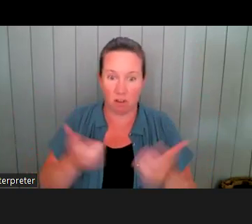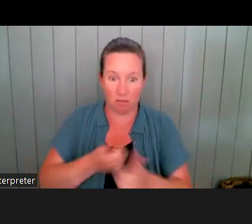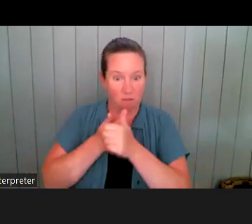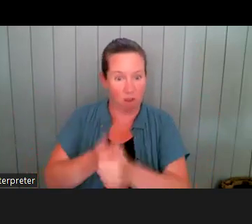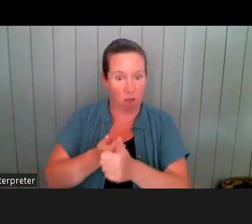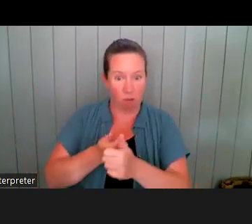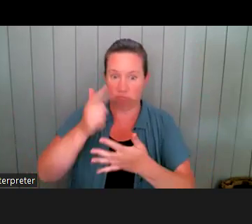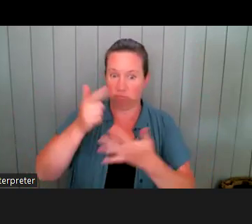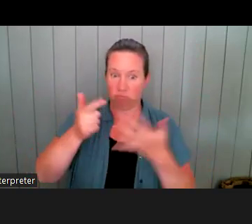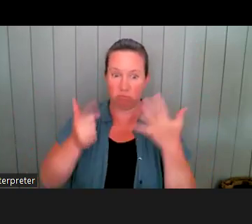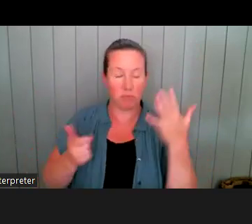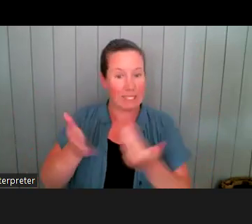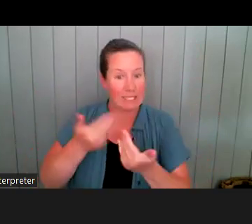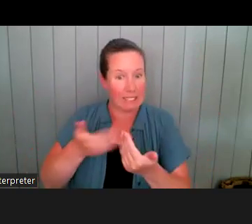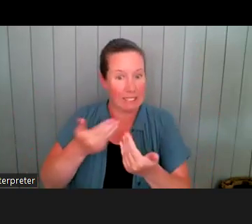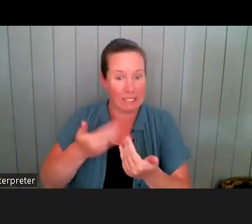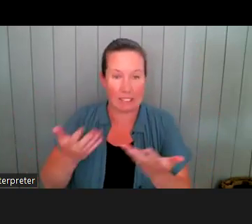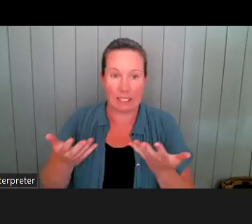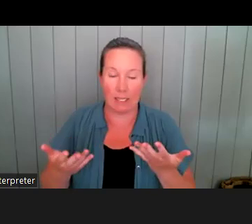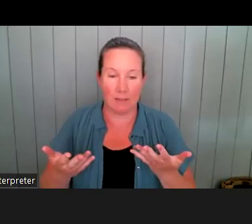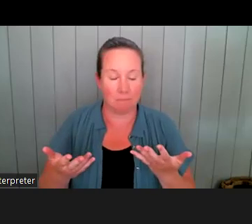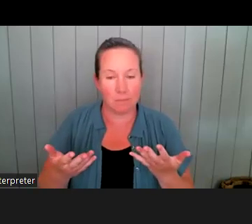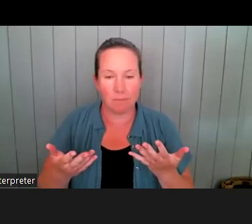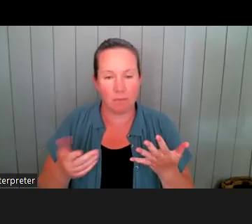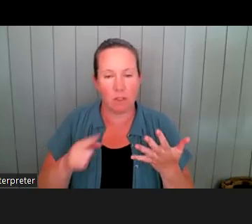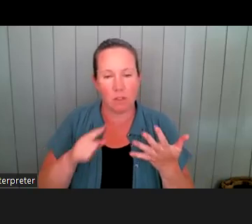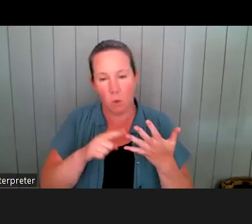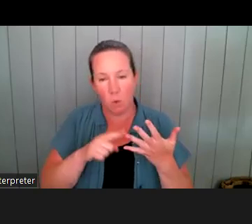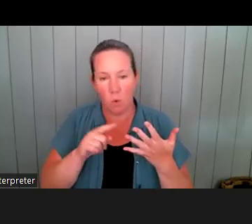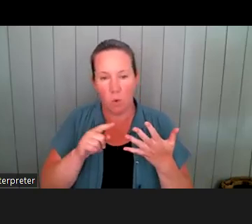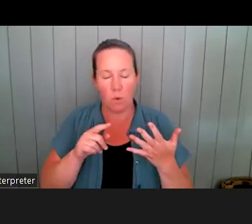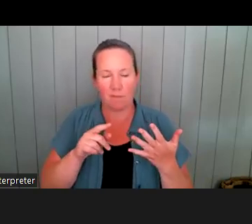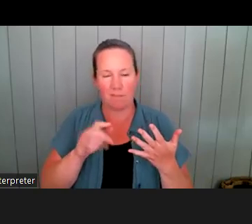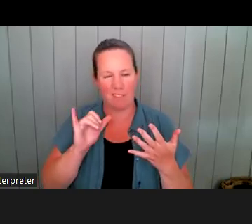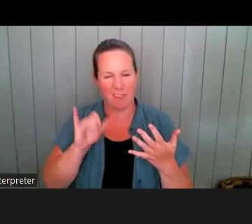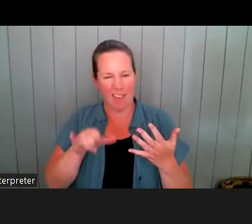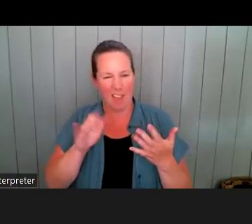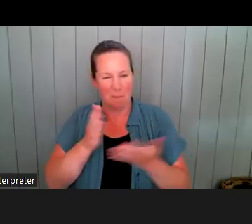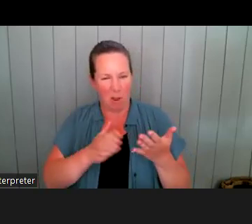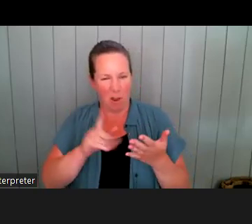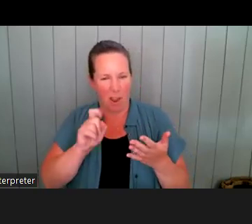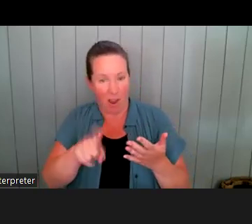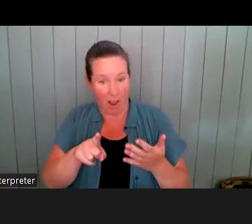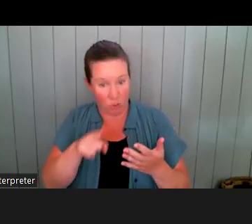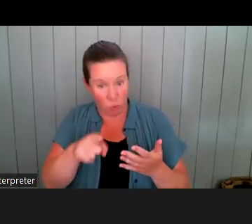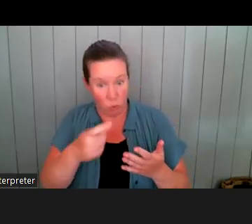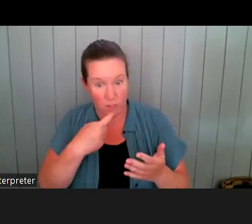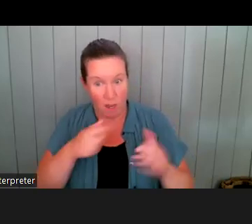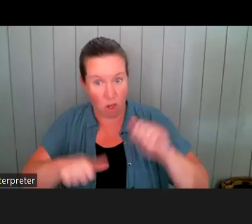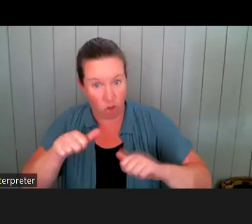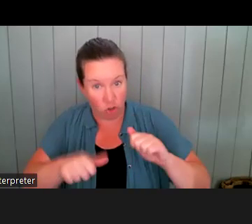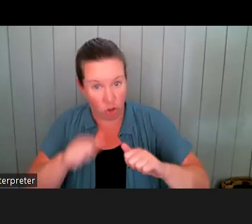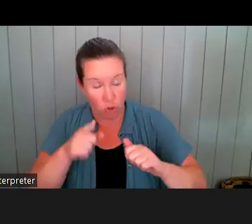like say, I want to review my unsure answers, and I want to answer those, and then you go back and then